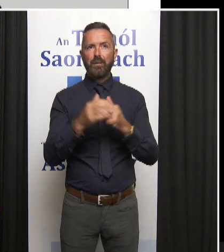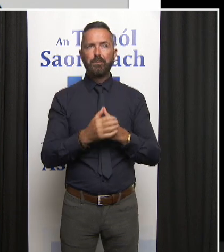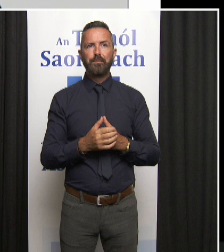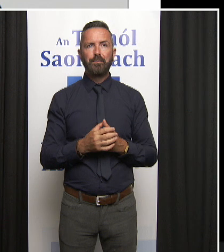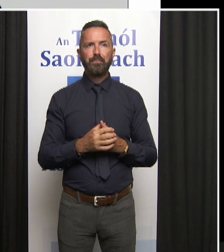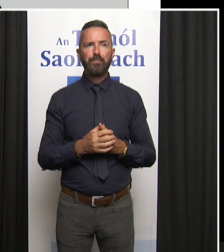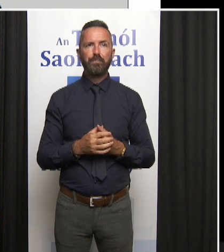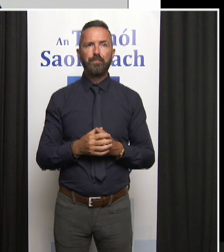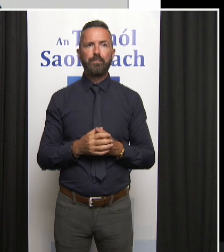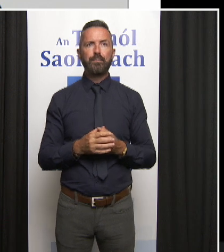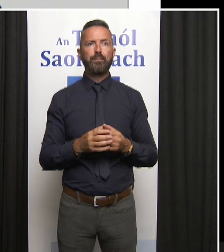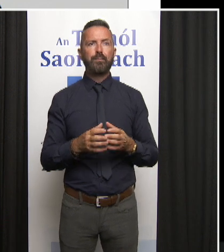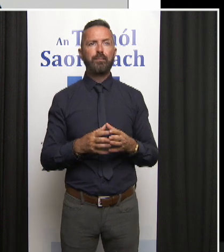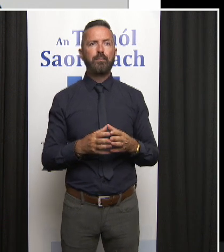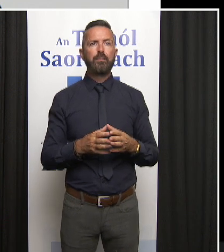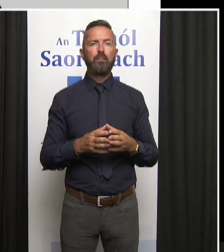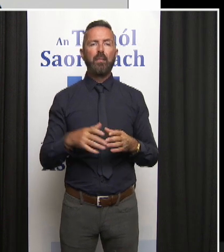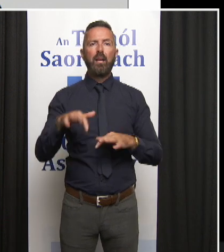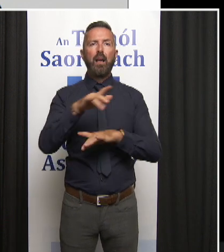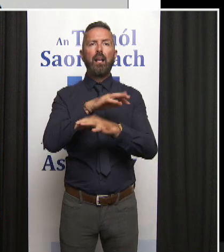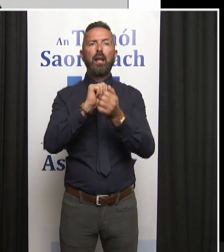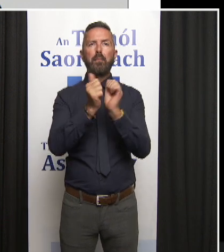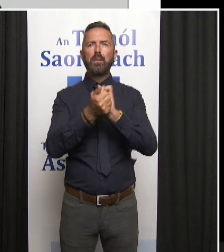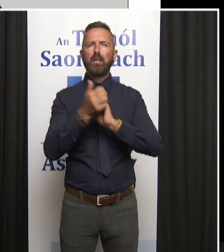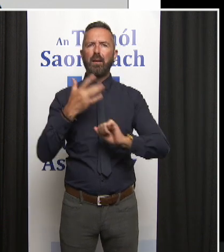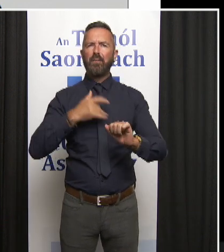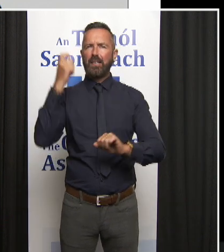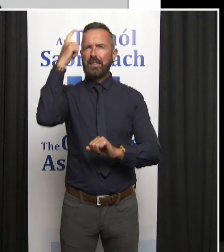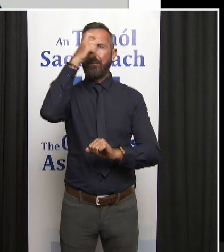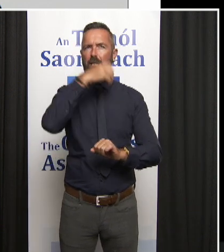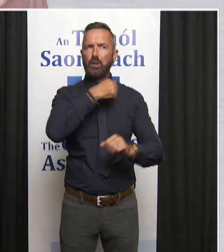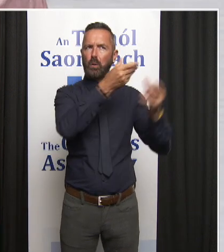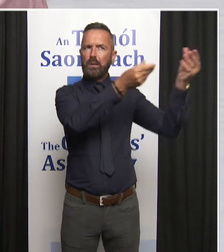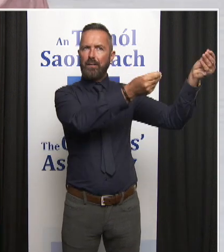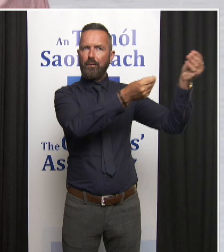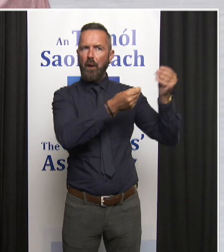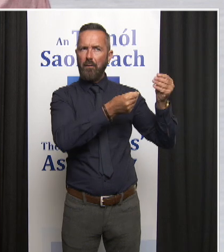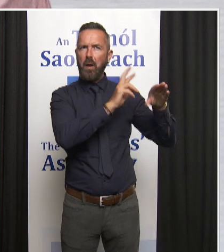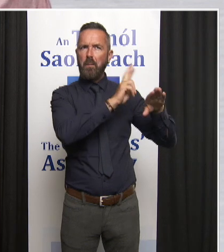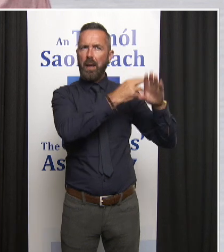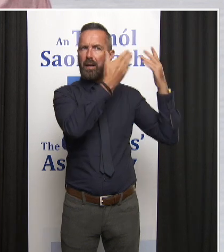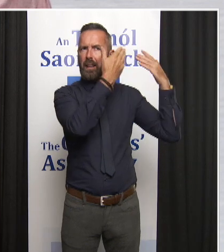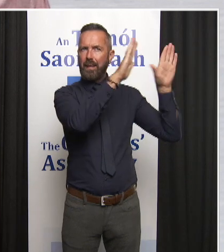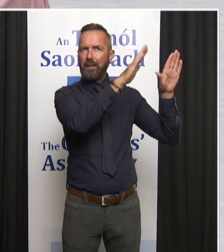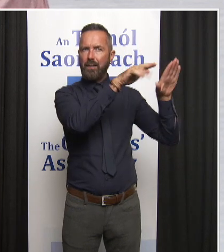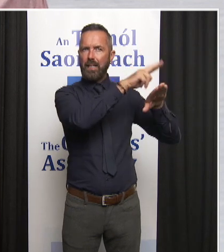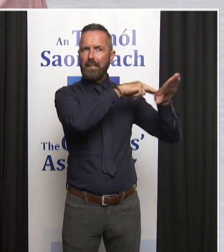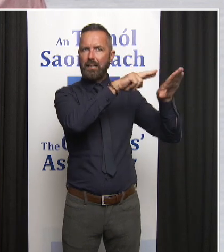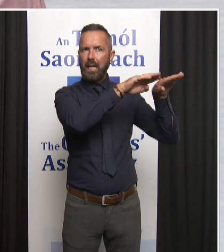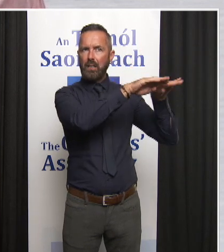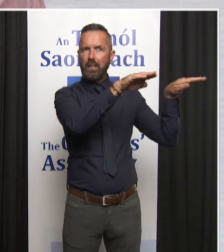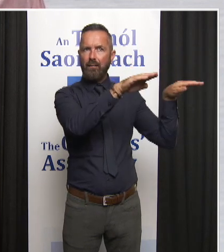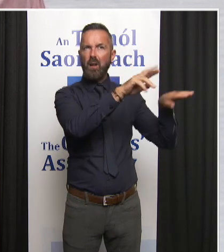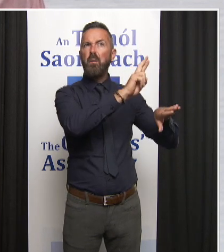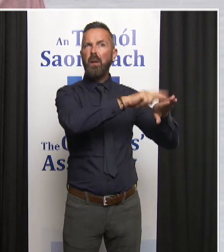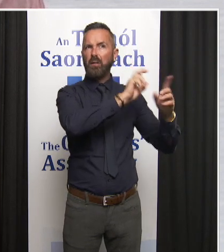Yeah. Alongside climate change, that'll be pretty difficult to devolve. It's probably best that's kept at a national level for a more effective